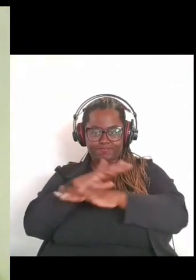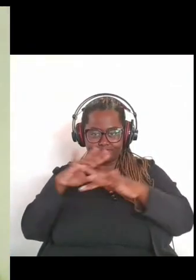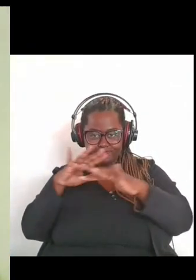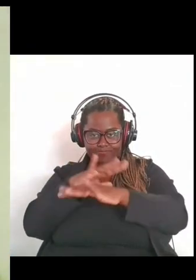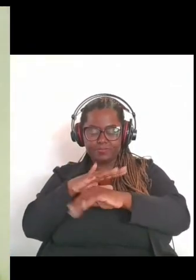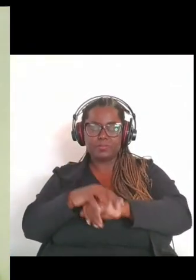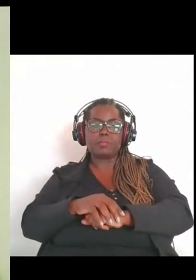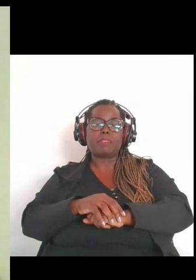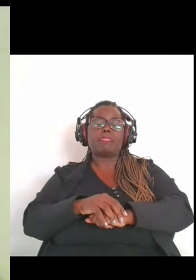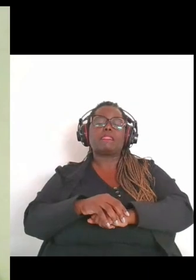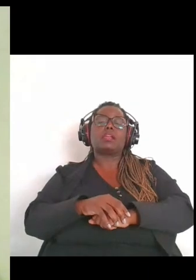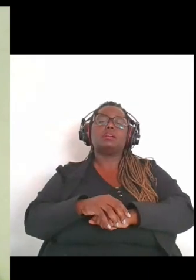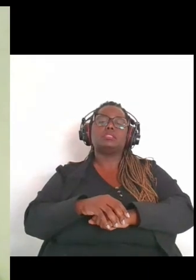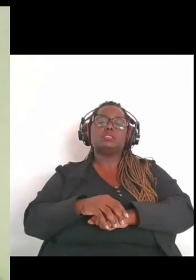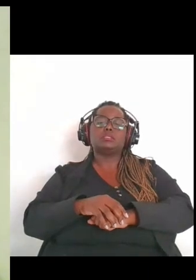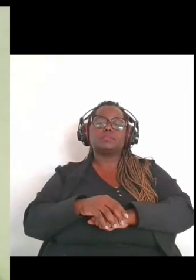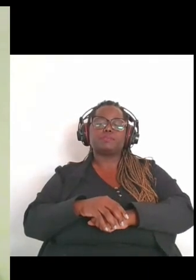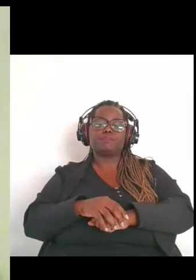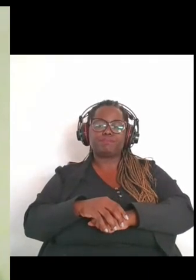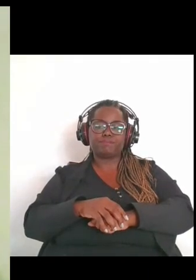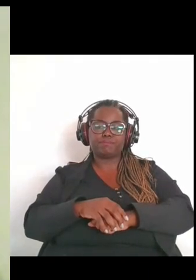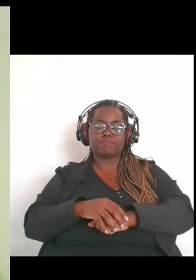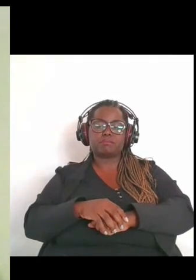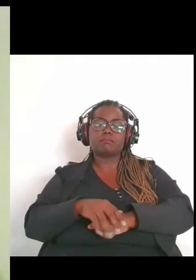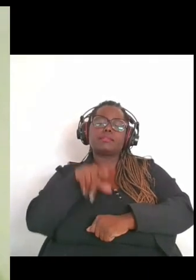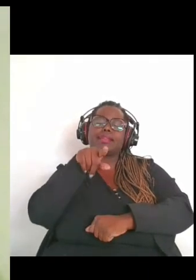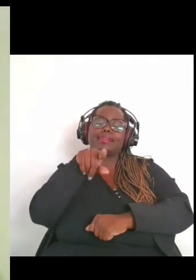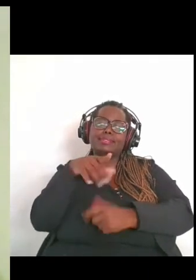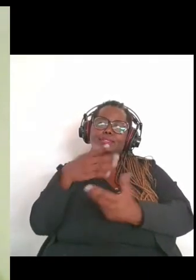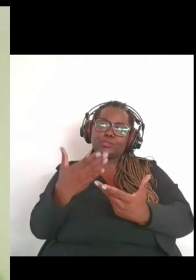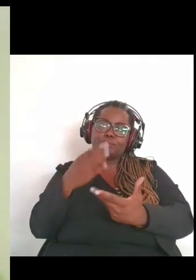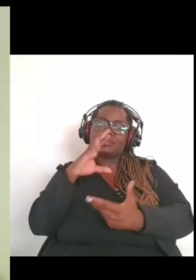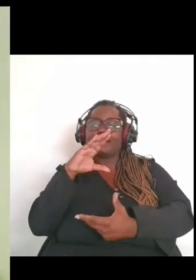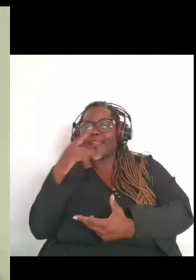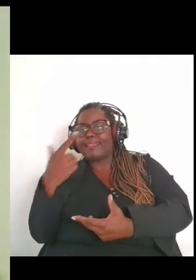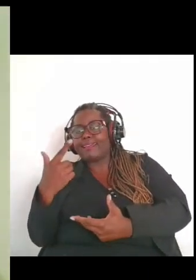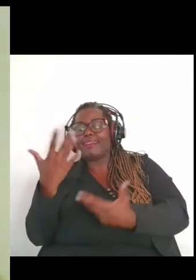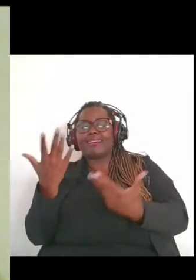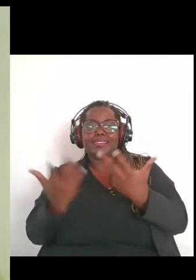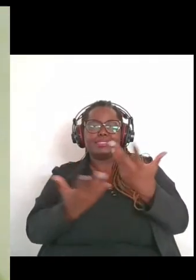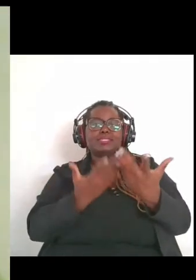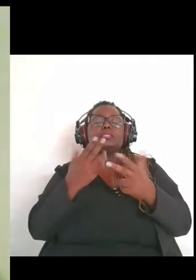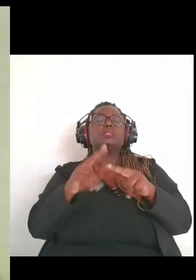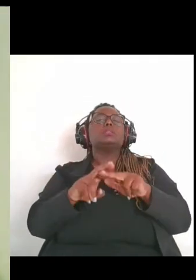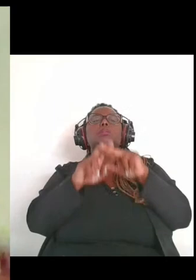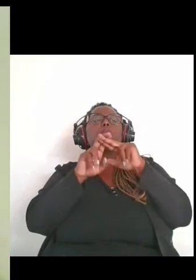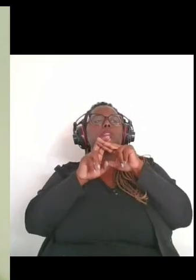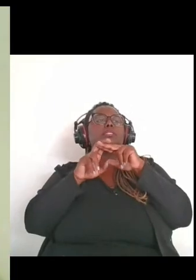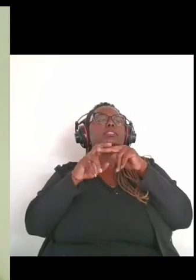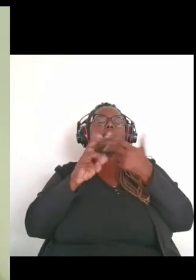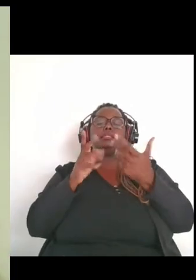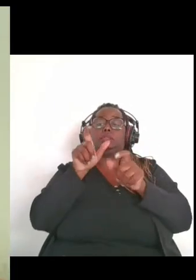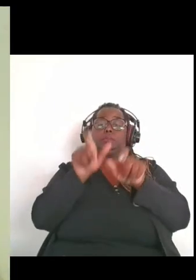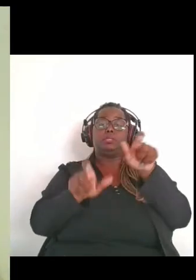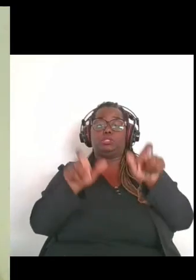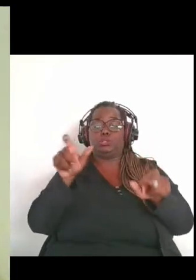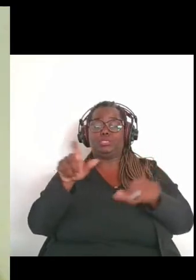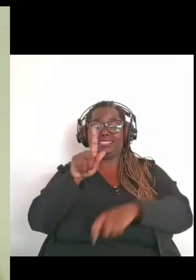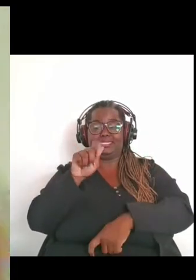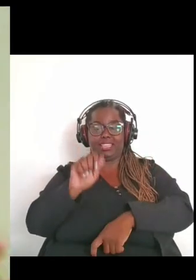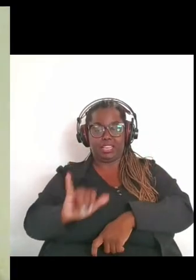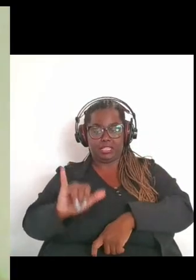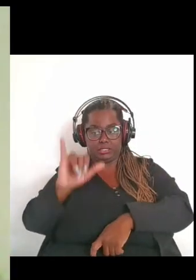gays have had to be afraid of the of the of the rest of the of the society so guys were